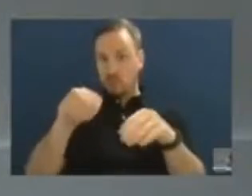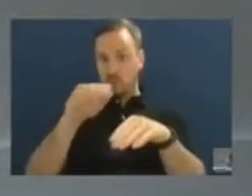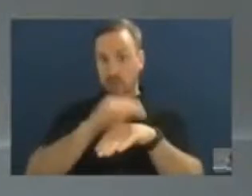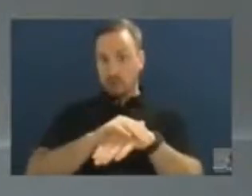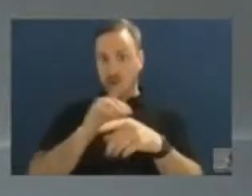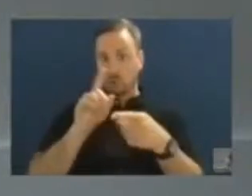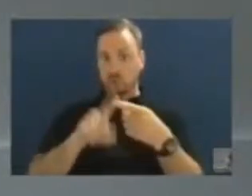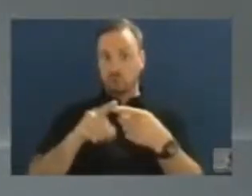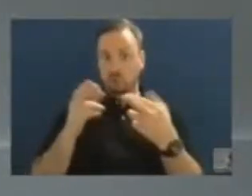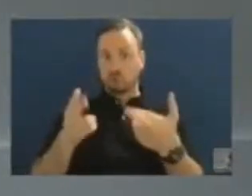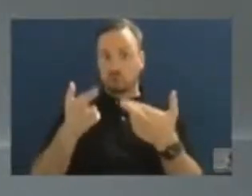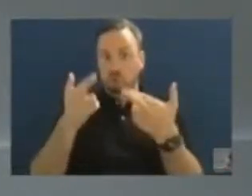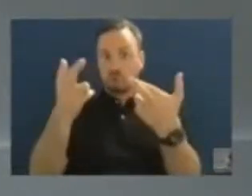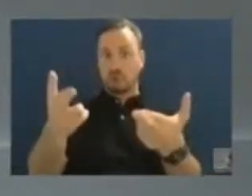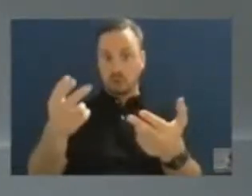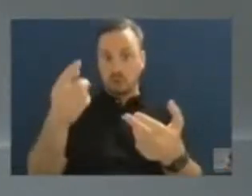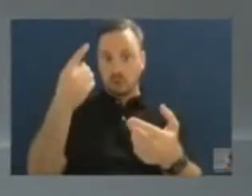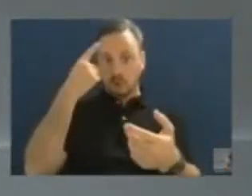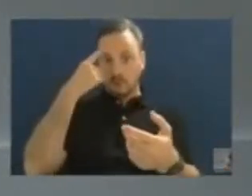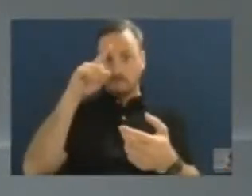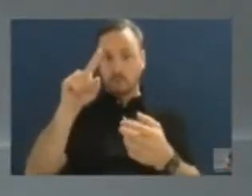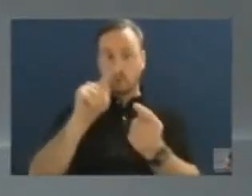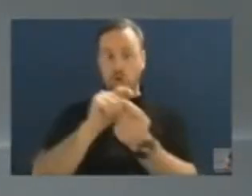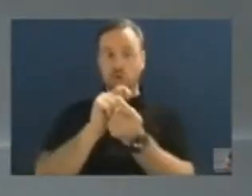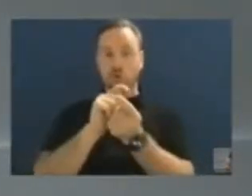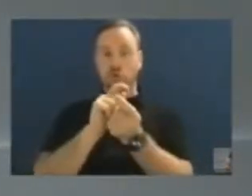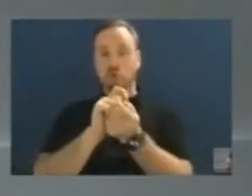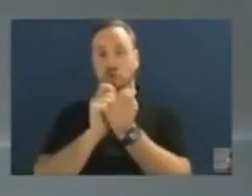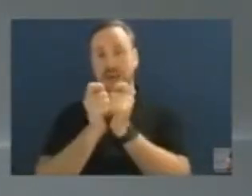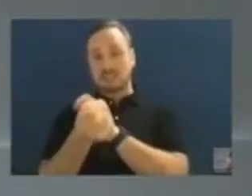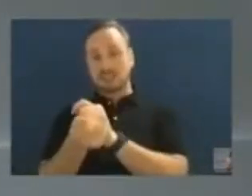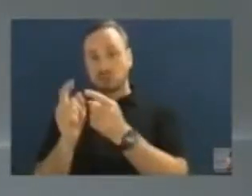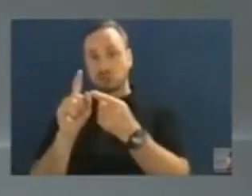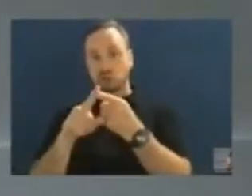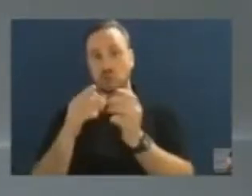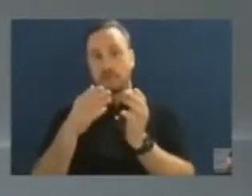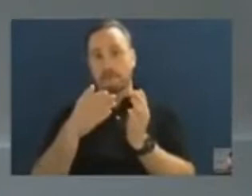recommendations for the transition to Plan B.